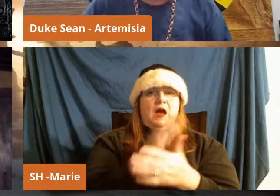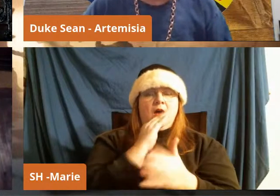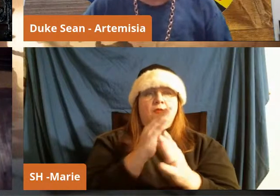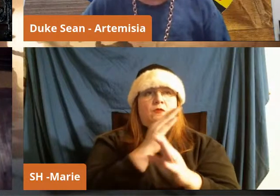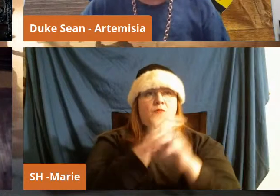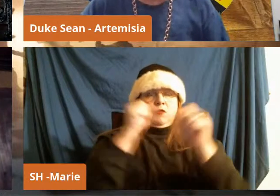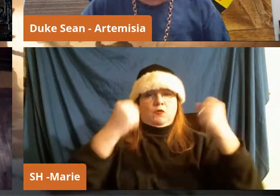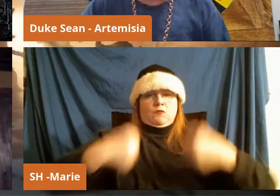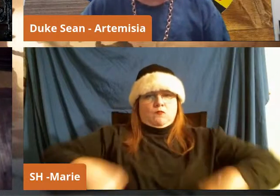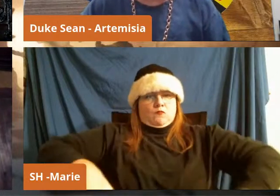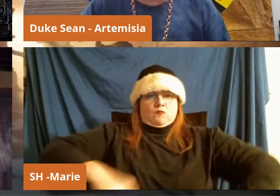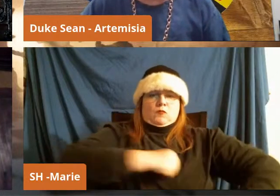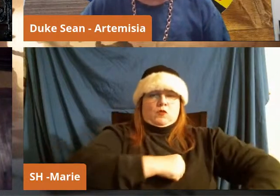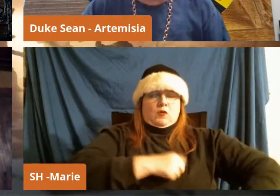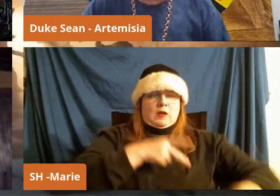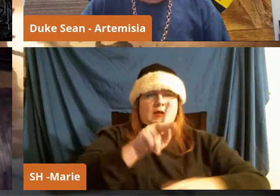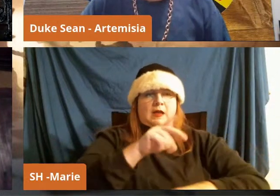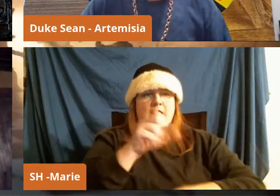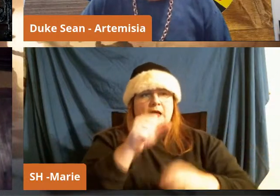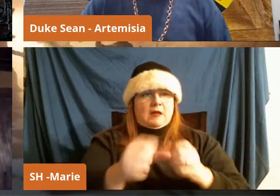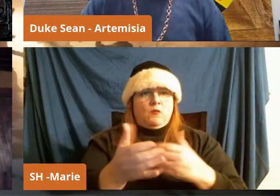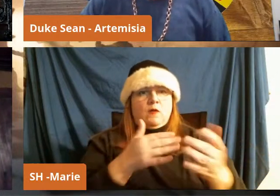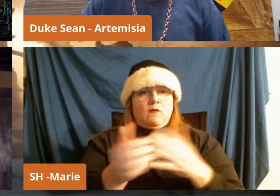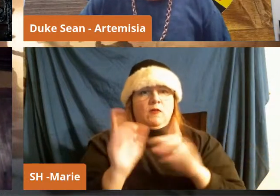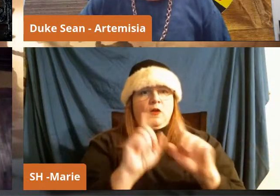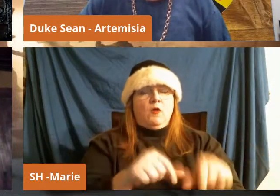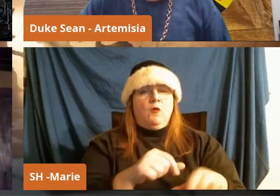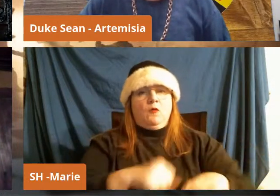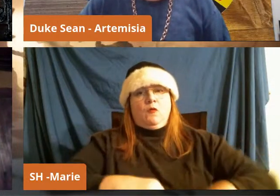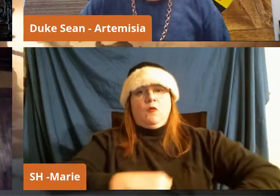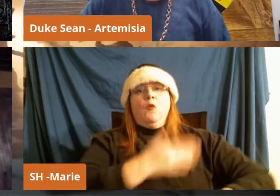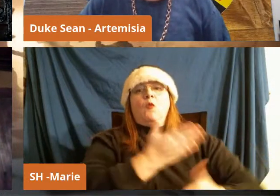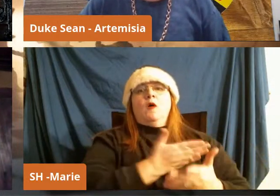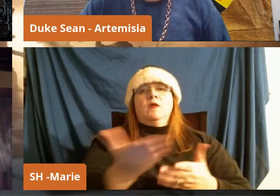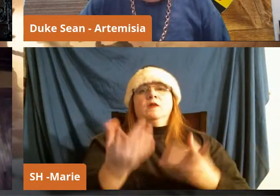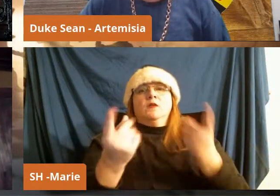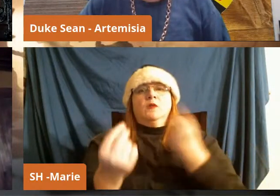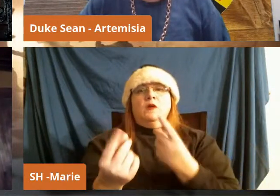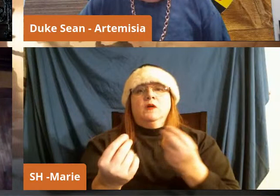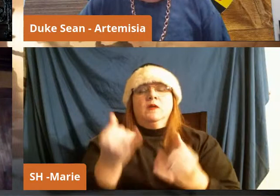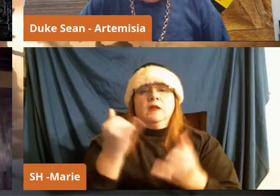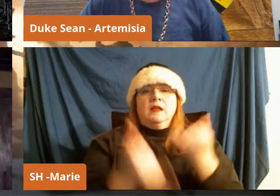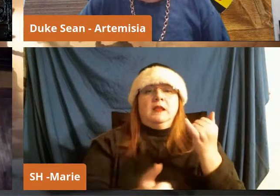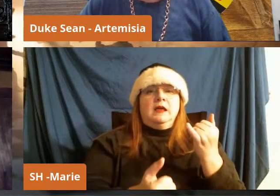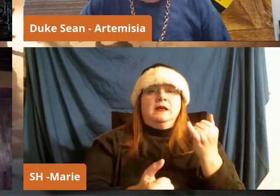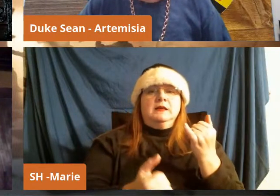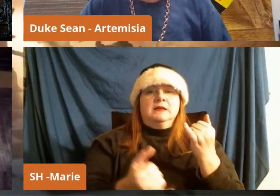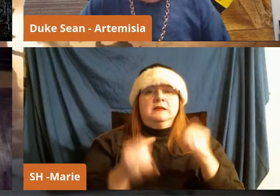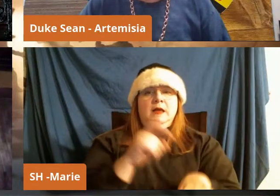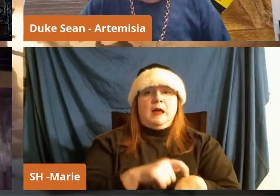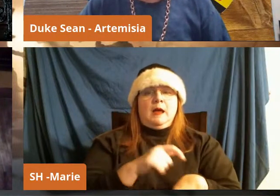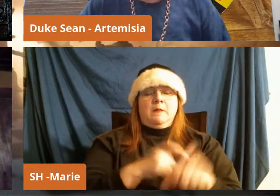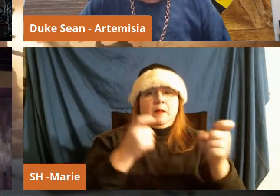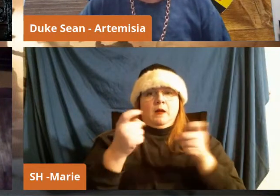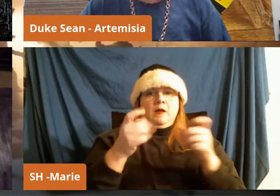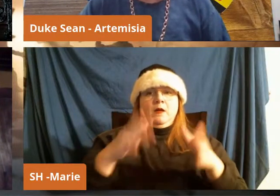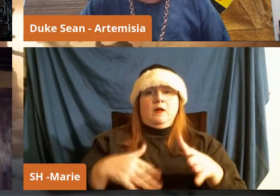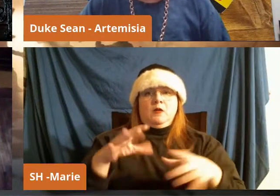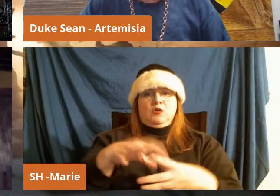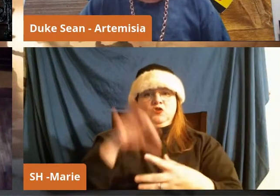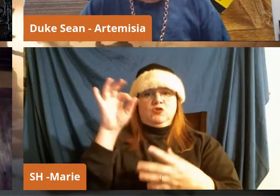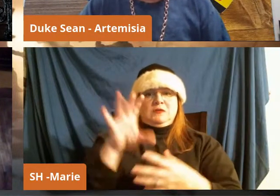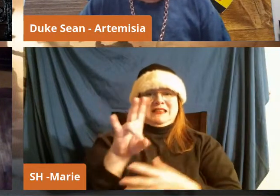and kicking ass wherever they go. So one of the things that we did in this last reign was we asked all of our Chosen